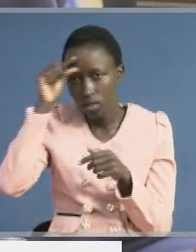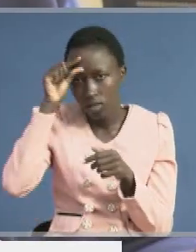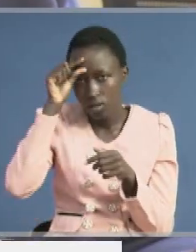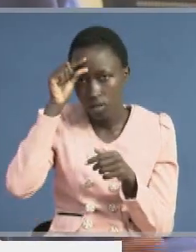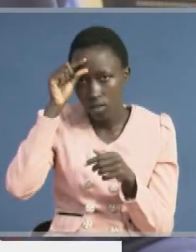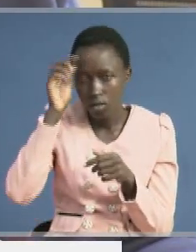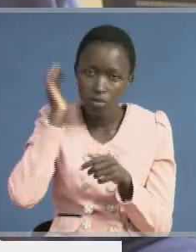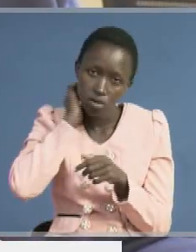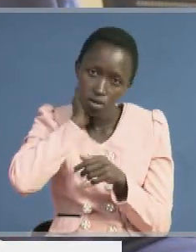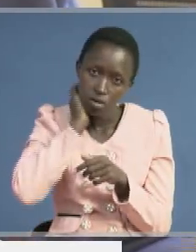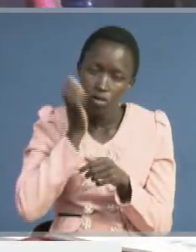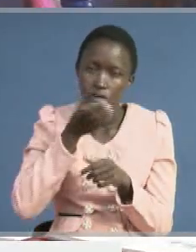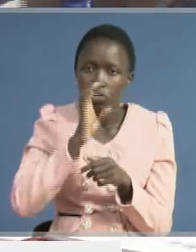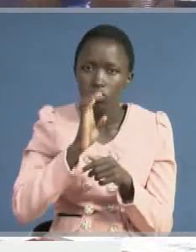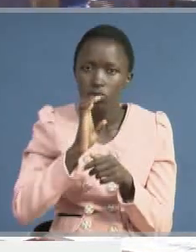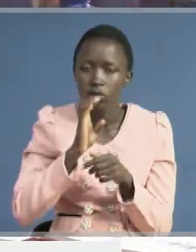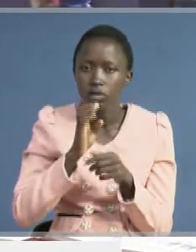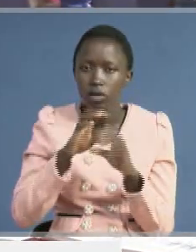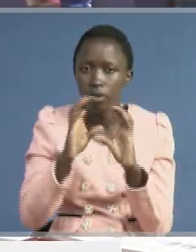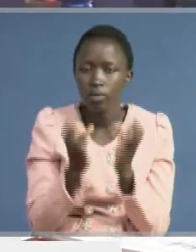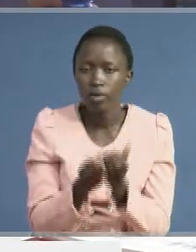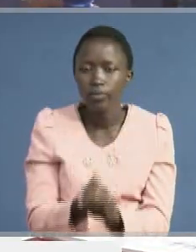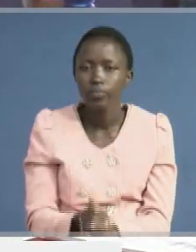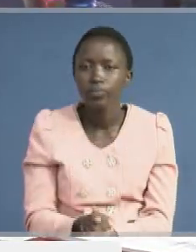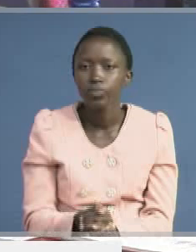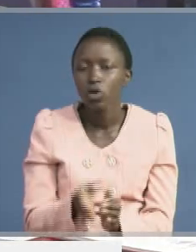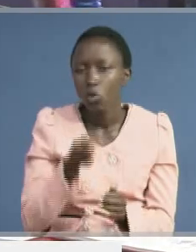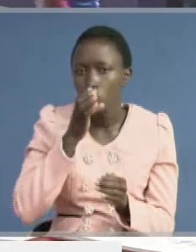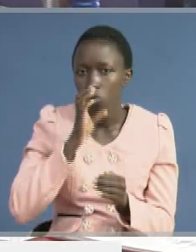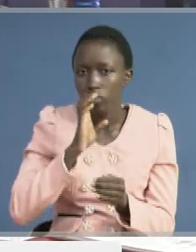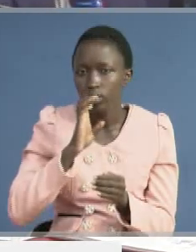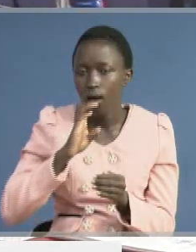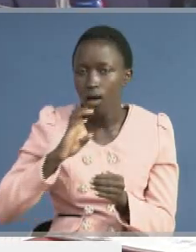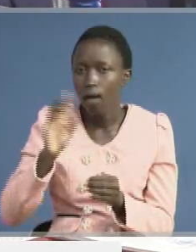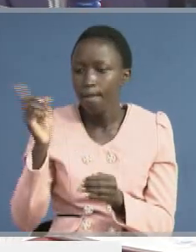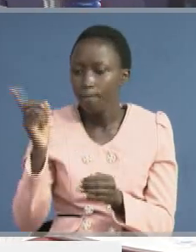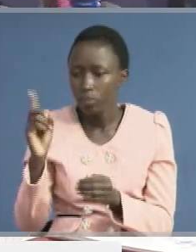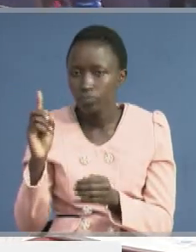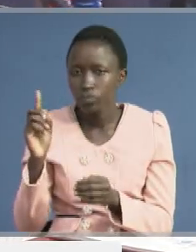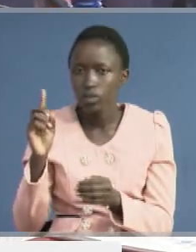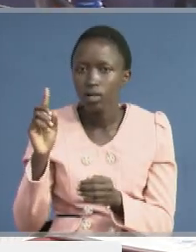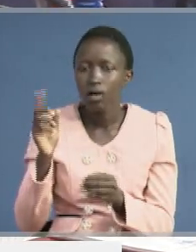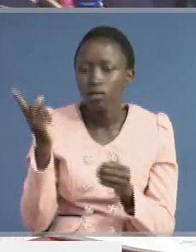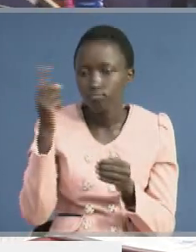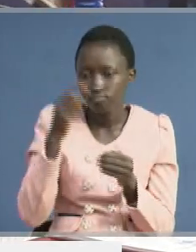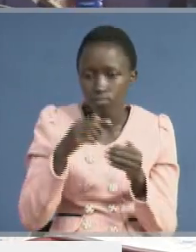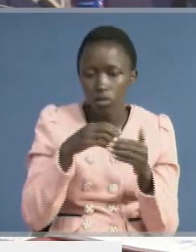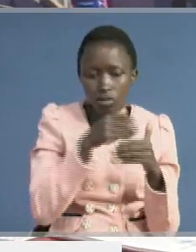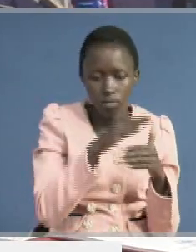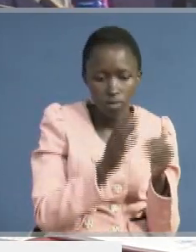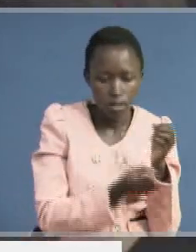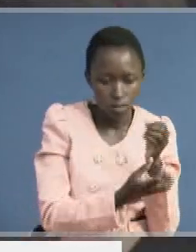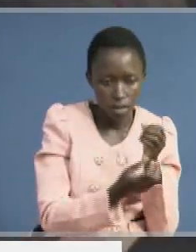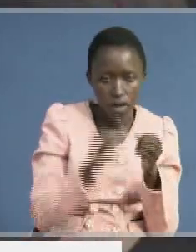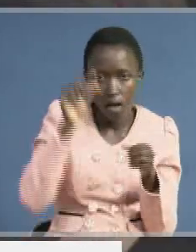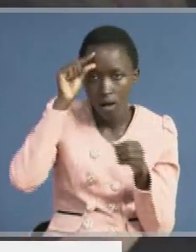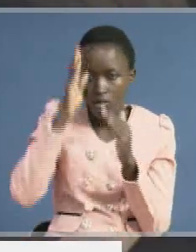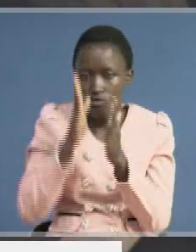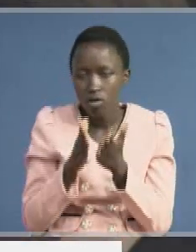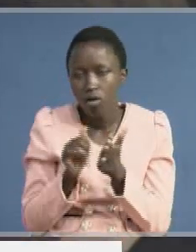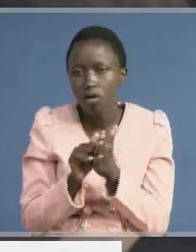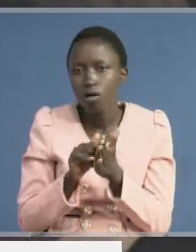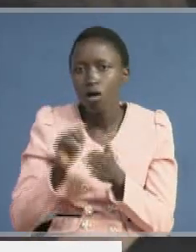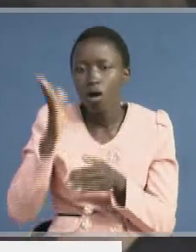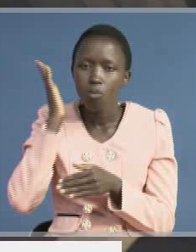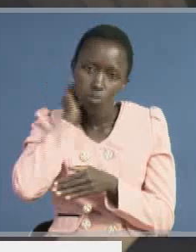meringue and meringue a water and sanitation company water cabinet secretary simone choule GUI has come o to state that the ganga